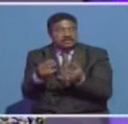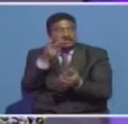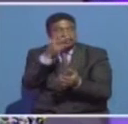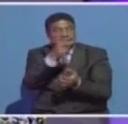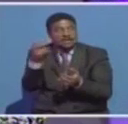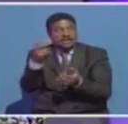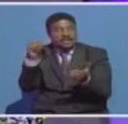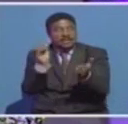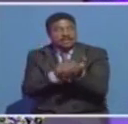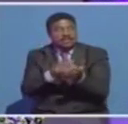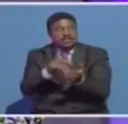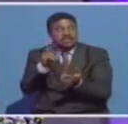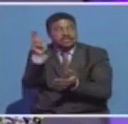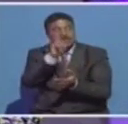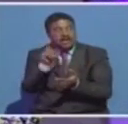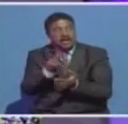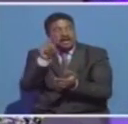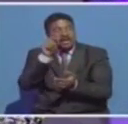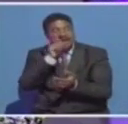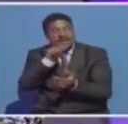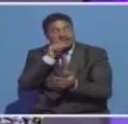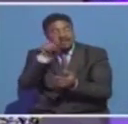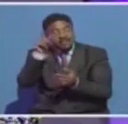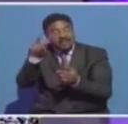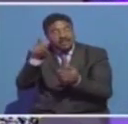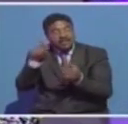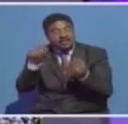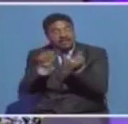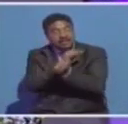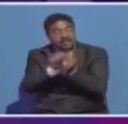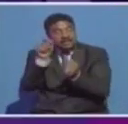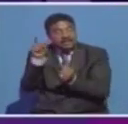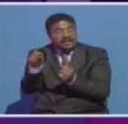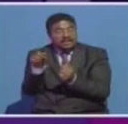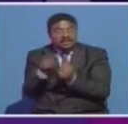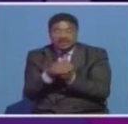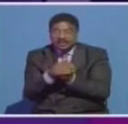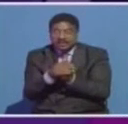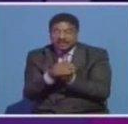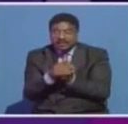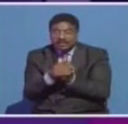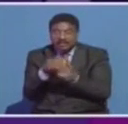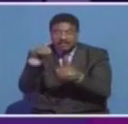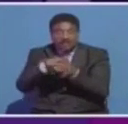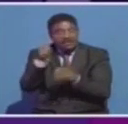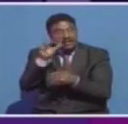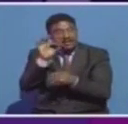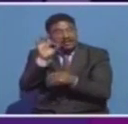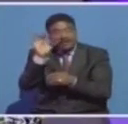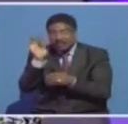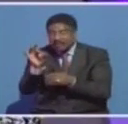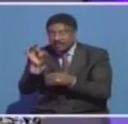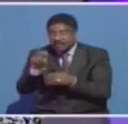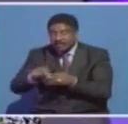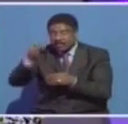$200,000 US for the Kanyama disasters in 1978. In 1998, there was Northern